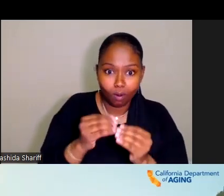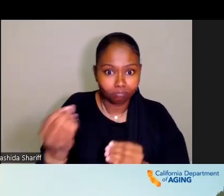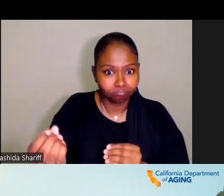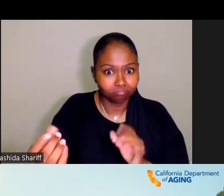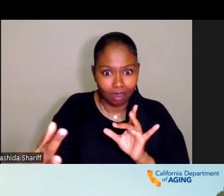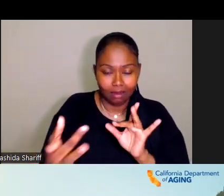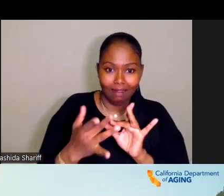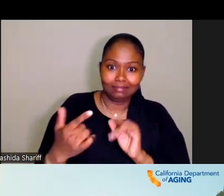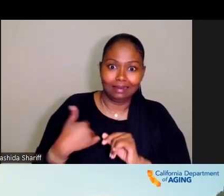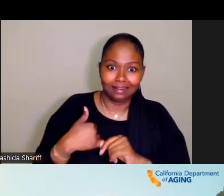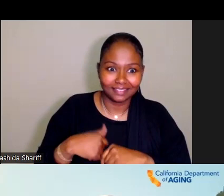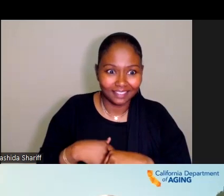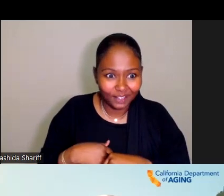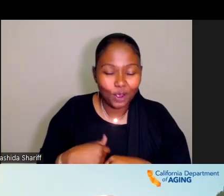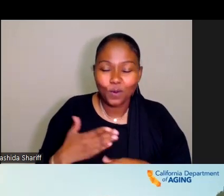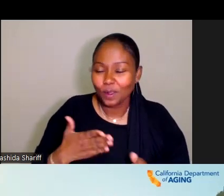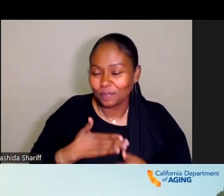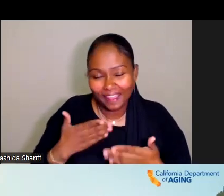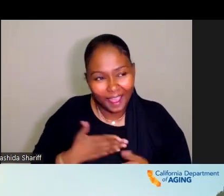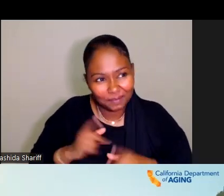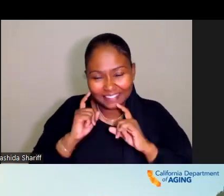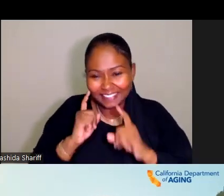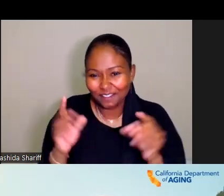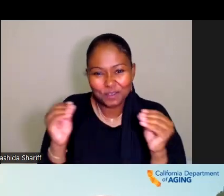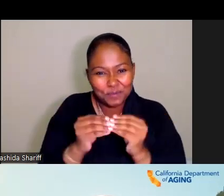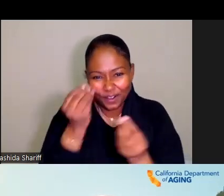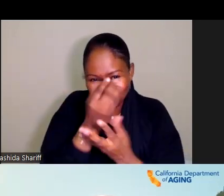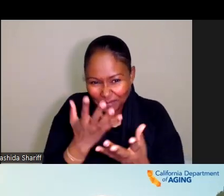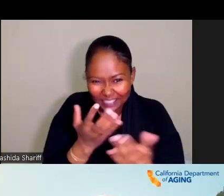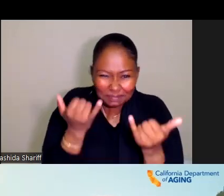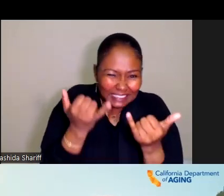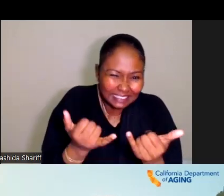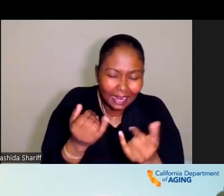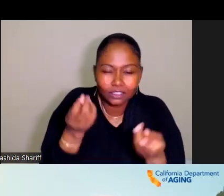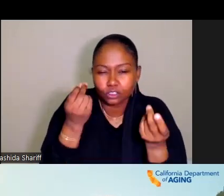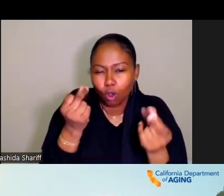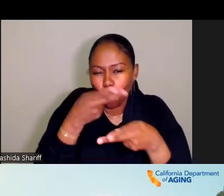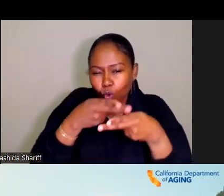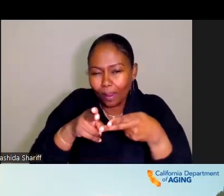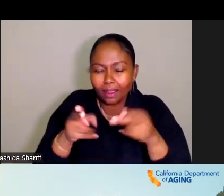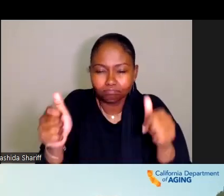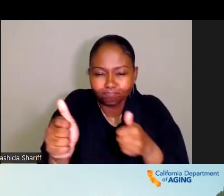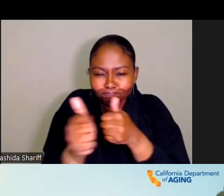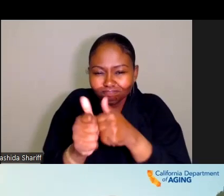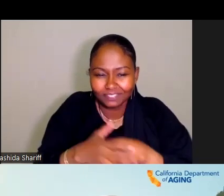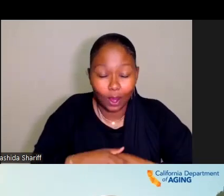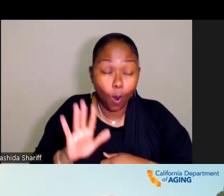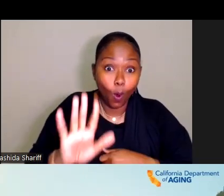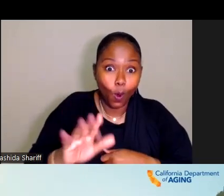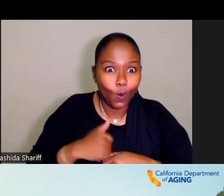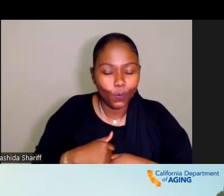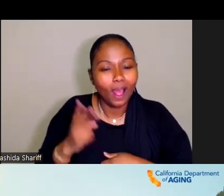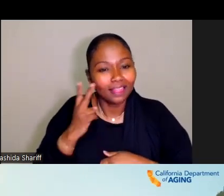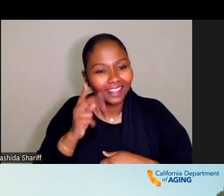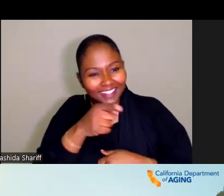to give you a lot more information, but today it was really just a snapshot and a look at, and looking at